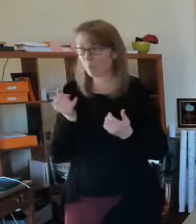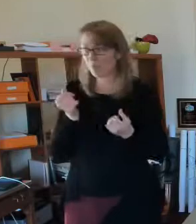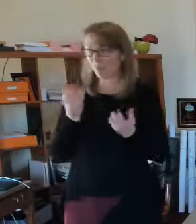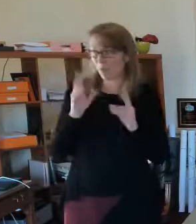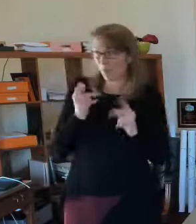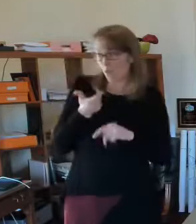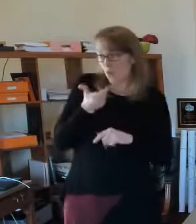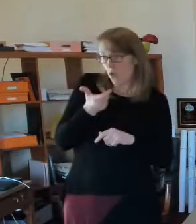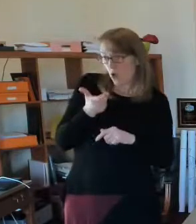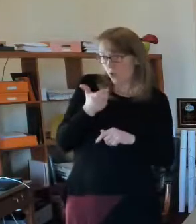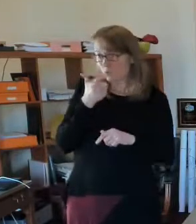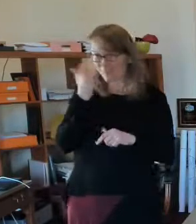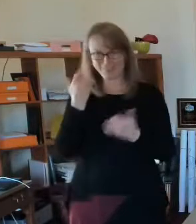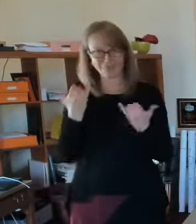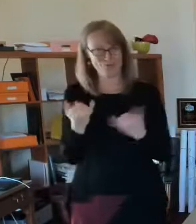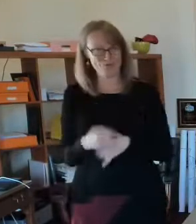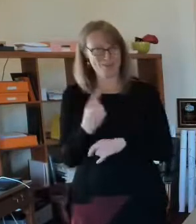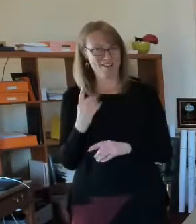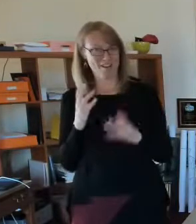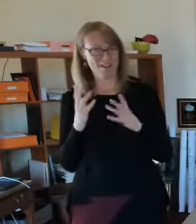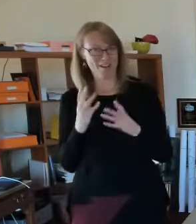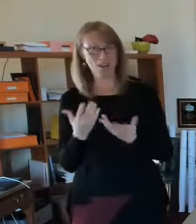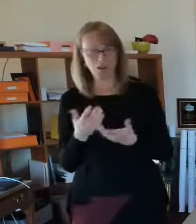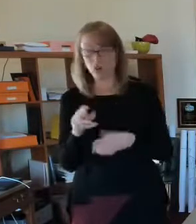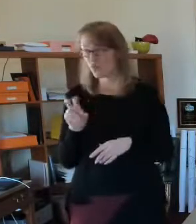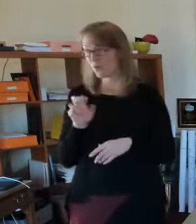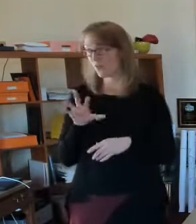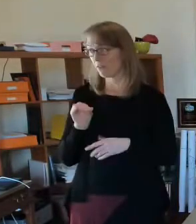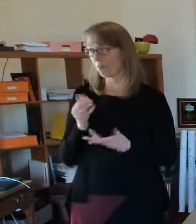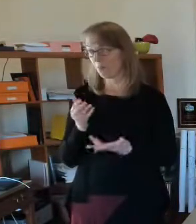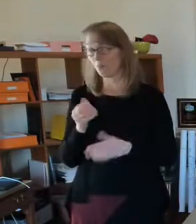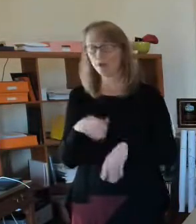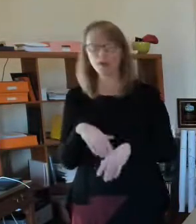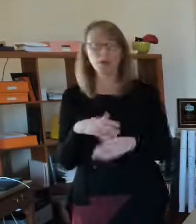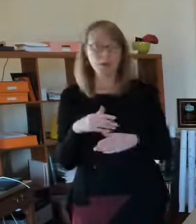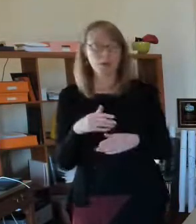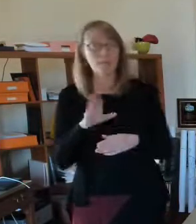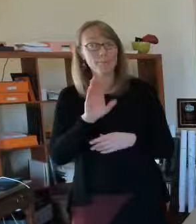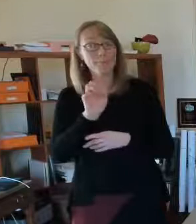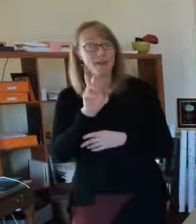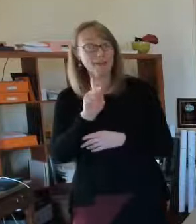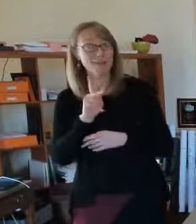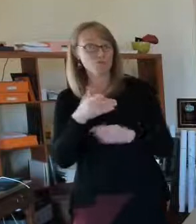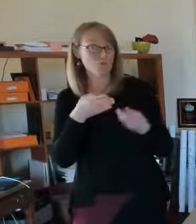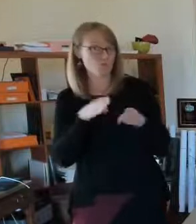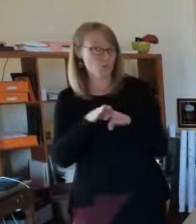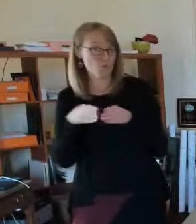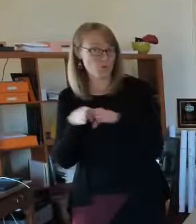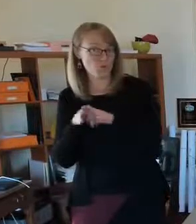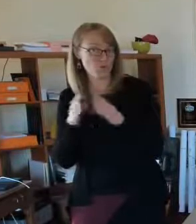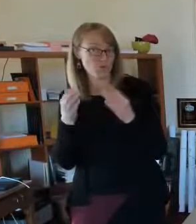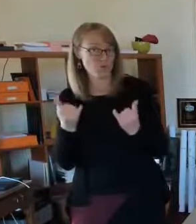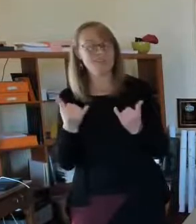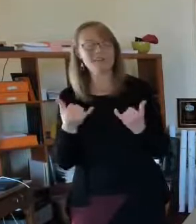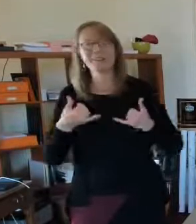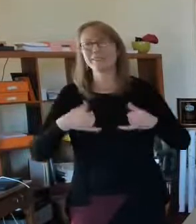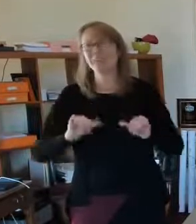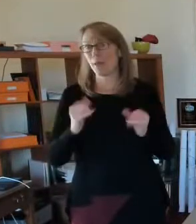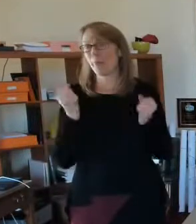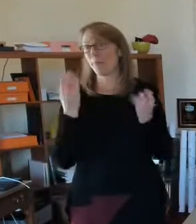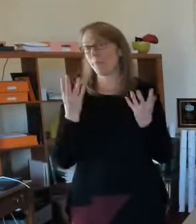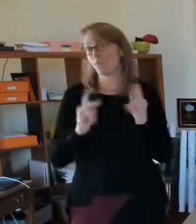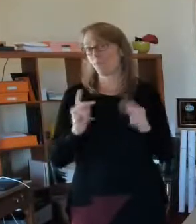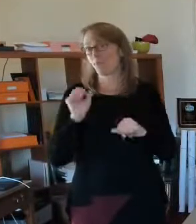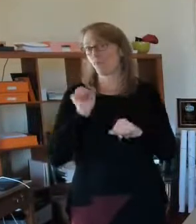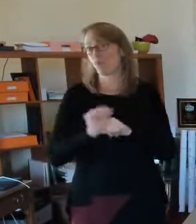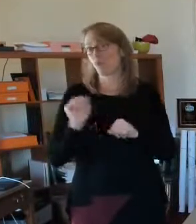good. So a lot of you are watching today. You know, banks are closed, but there are a whole lot of people that are working today. Our police department, our